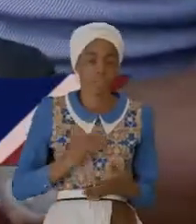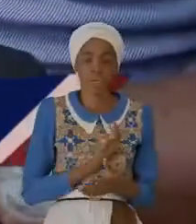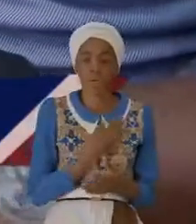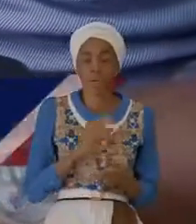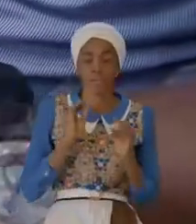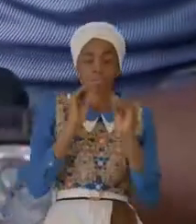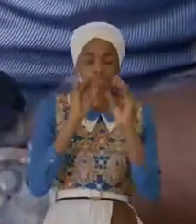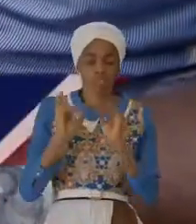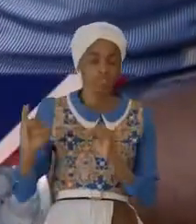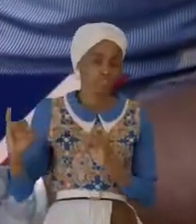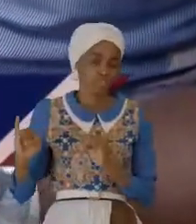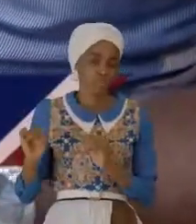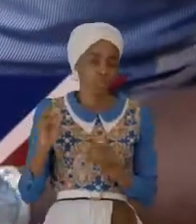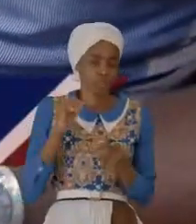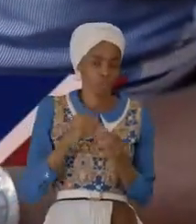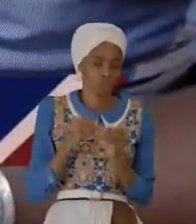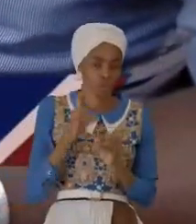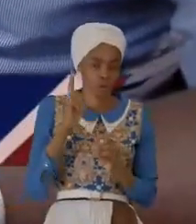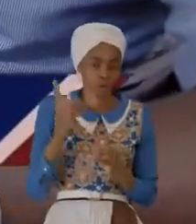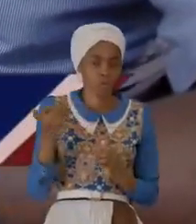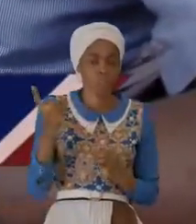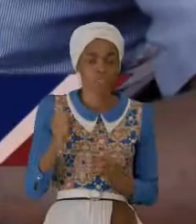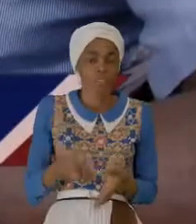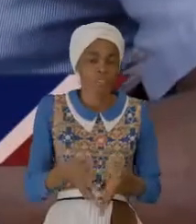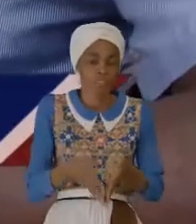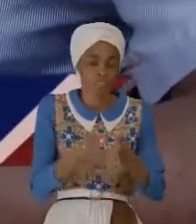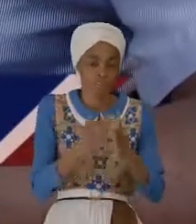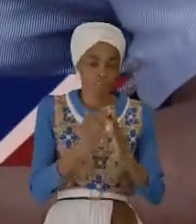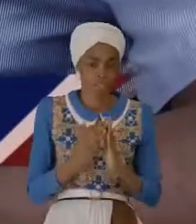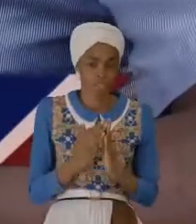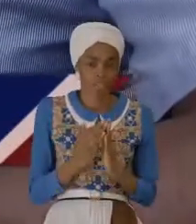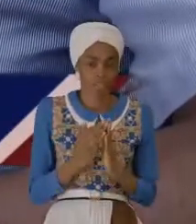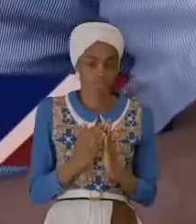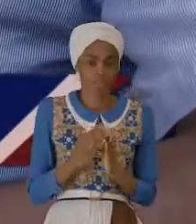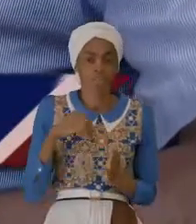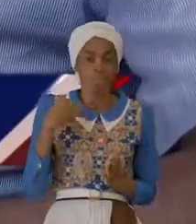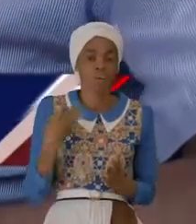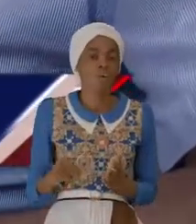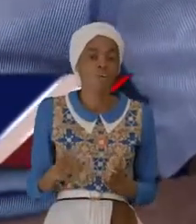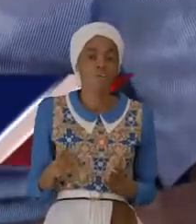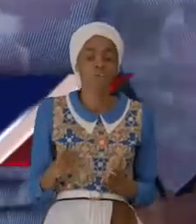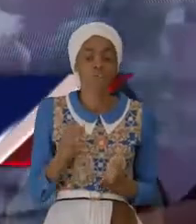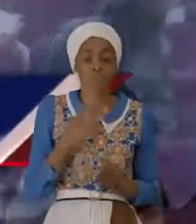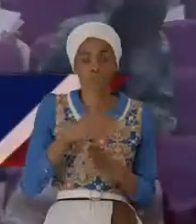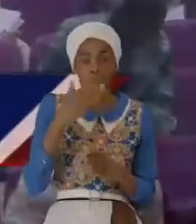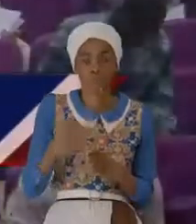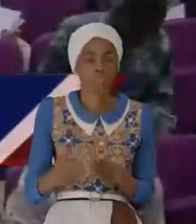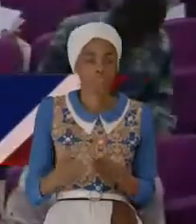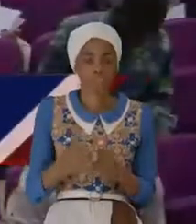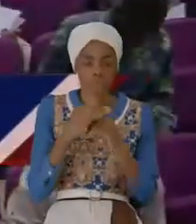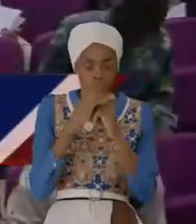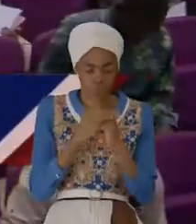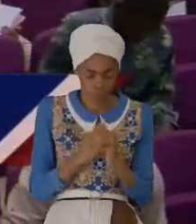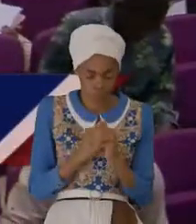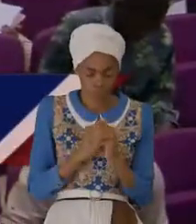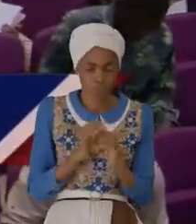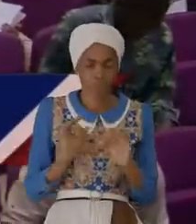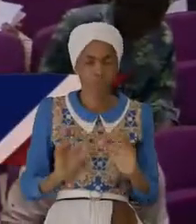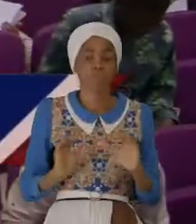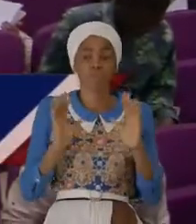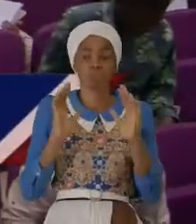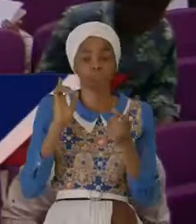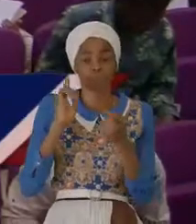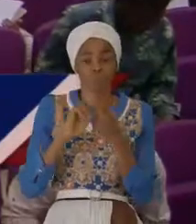the demands of total devotion to the truth it tells using